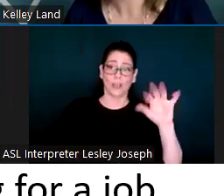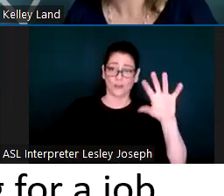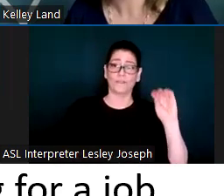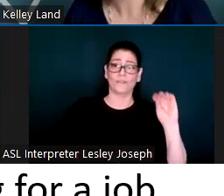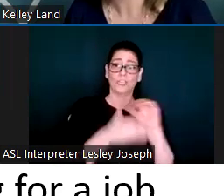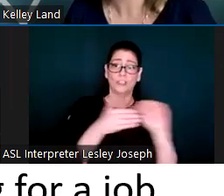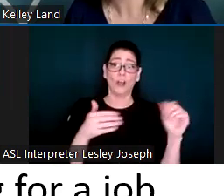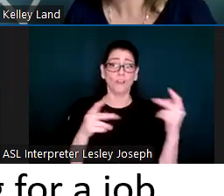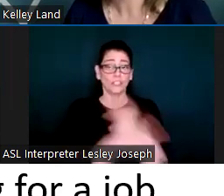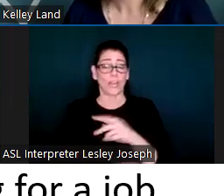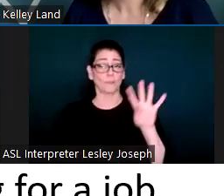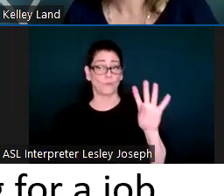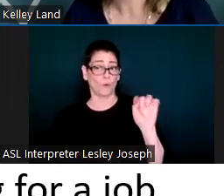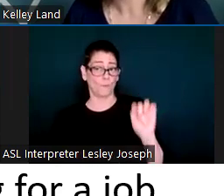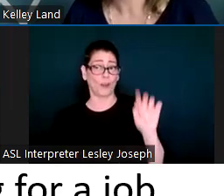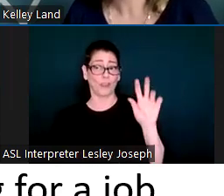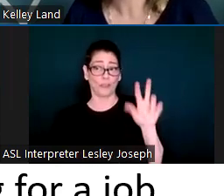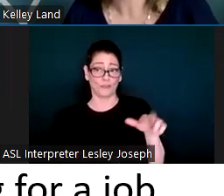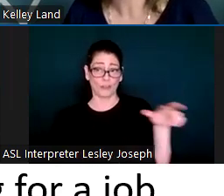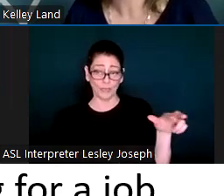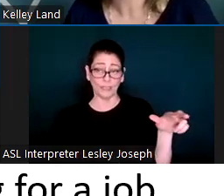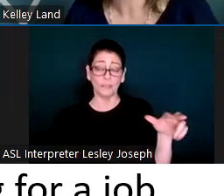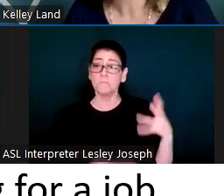times 4.33, which gives us